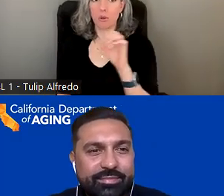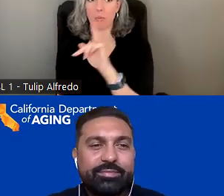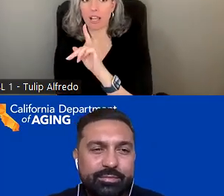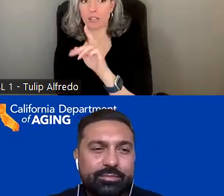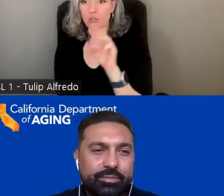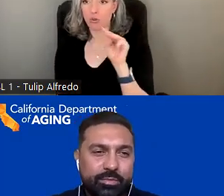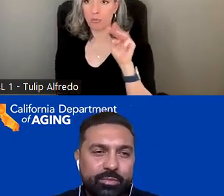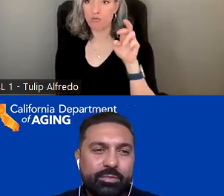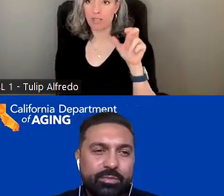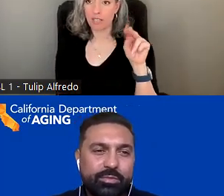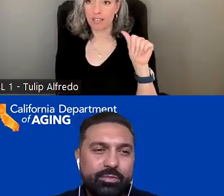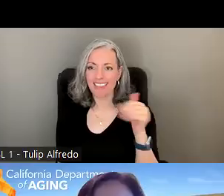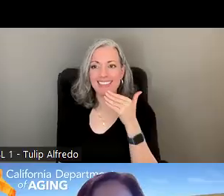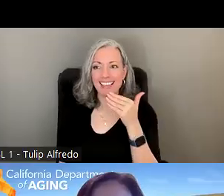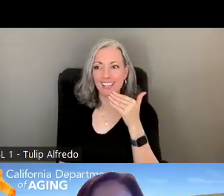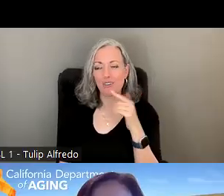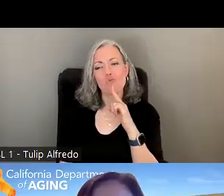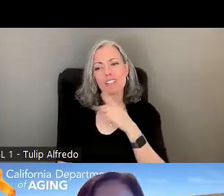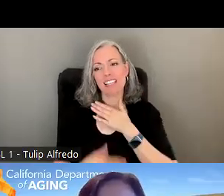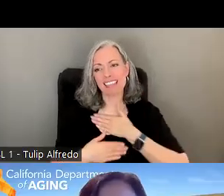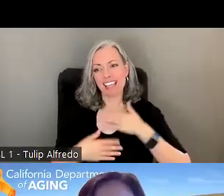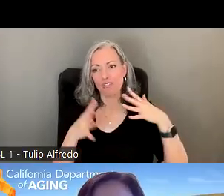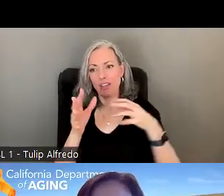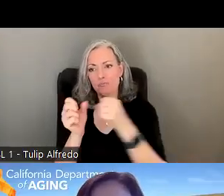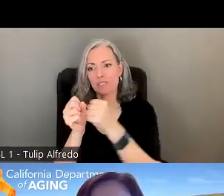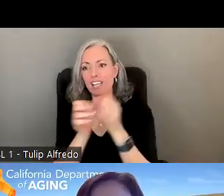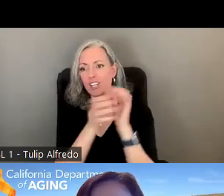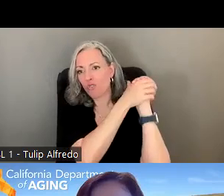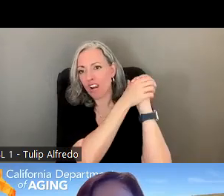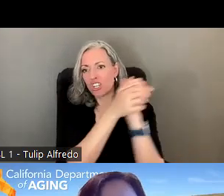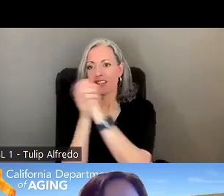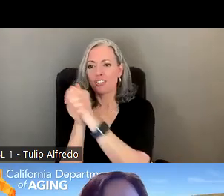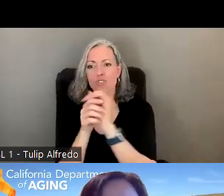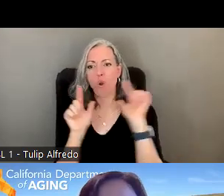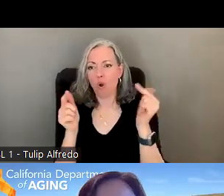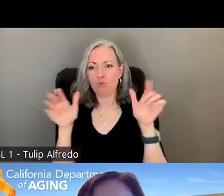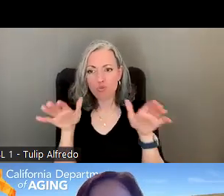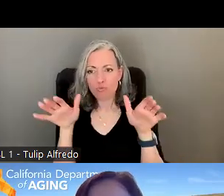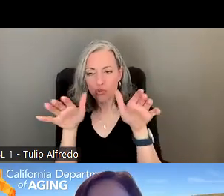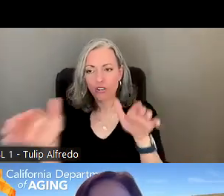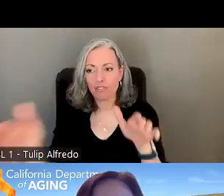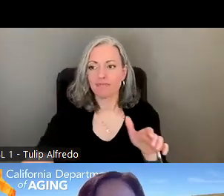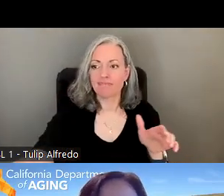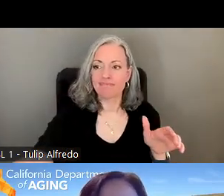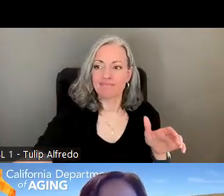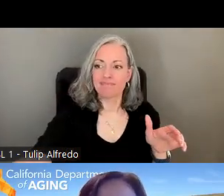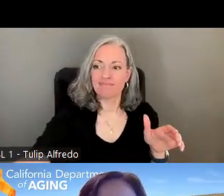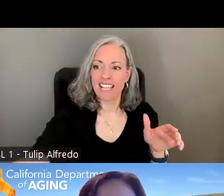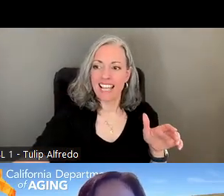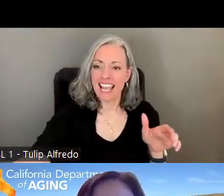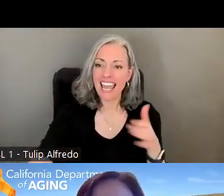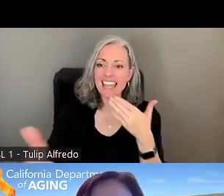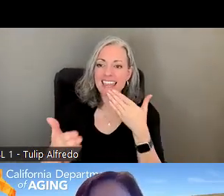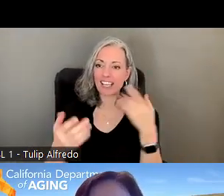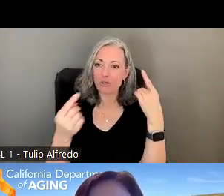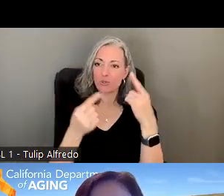Yes, thank you, Ross. I appreciate the update and congrats on all the effort. And thank you to those committee members who